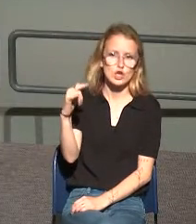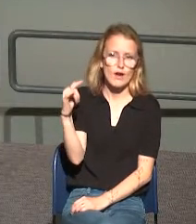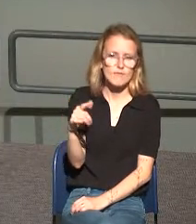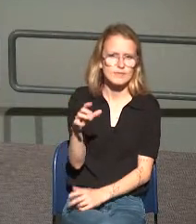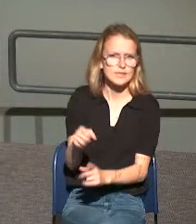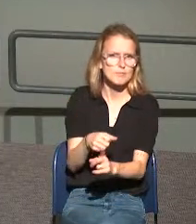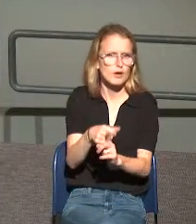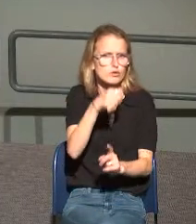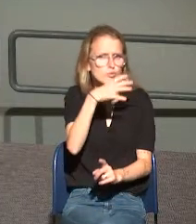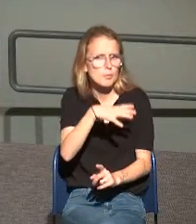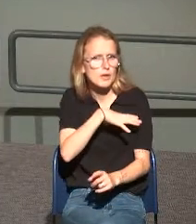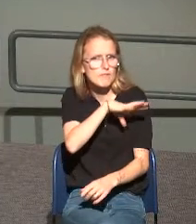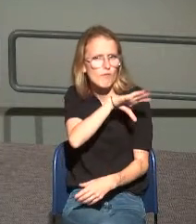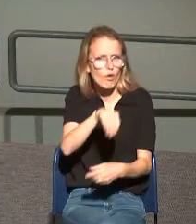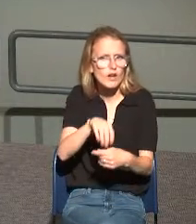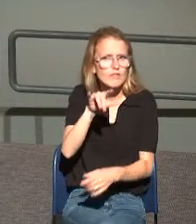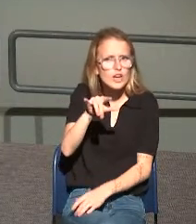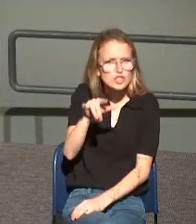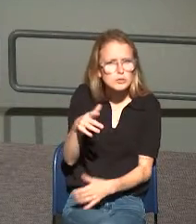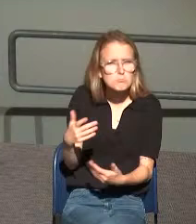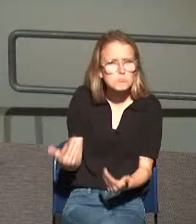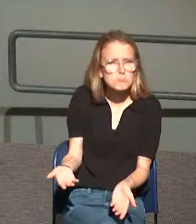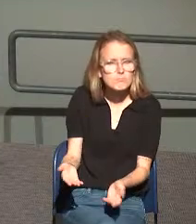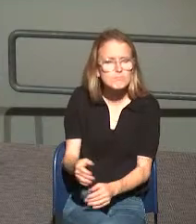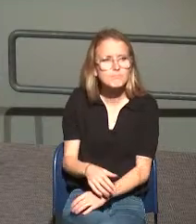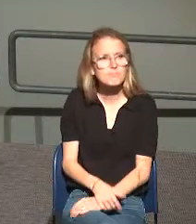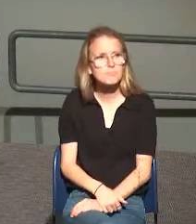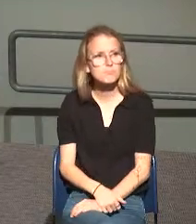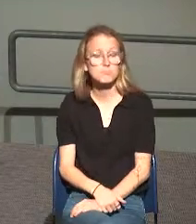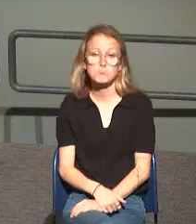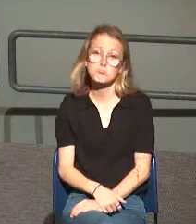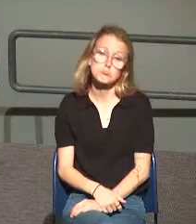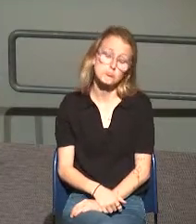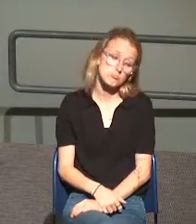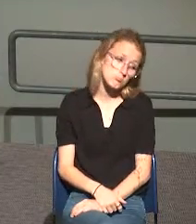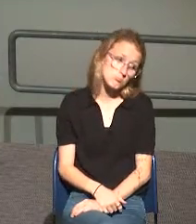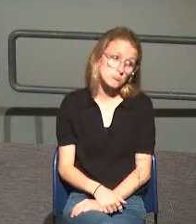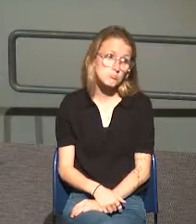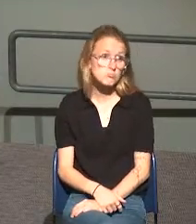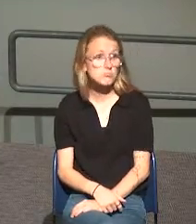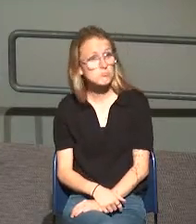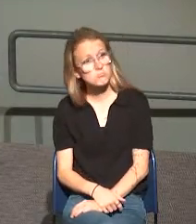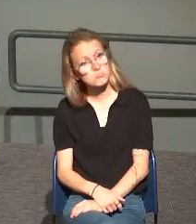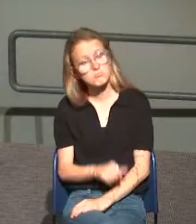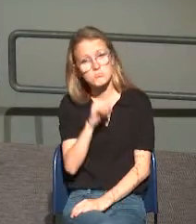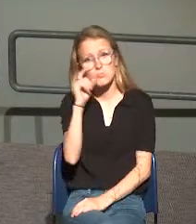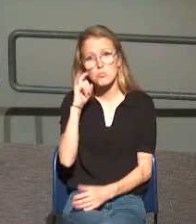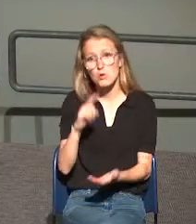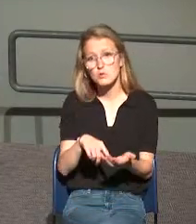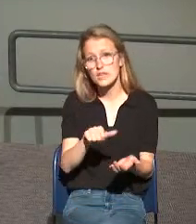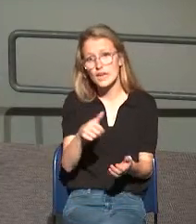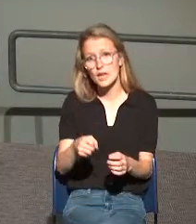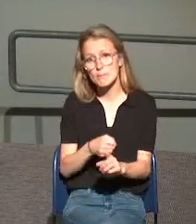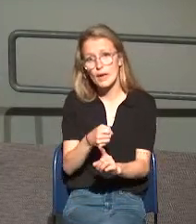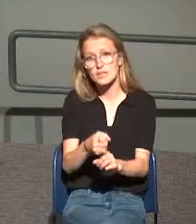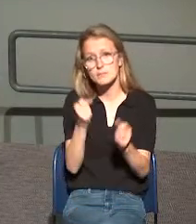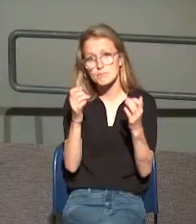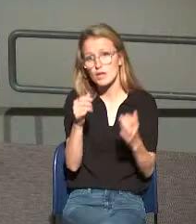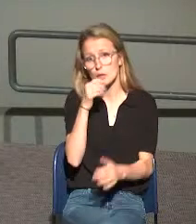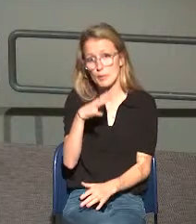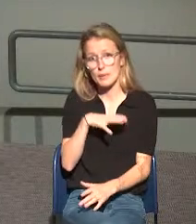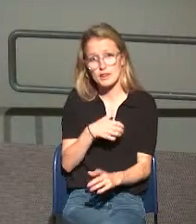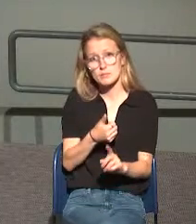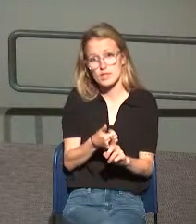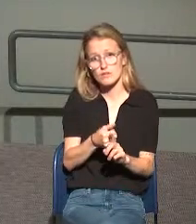How or how not? I have not seen any impact. There are many women flying,